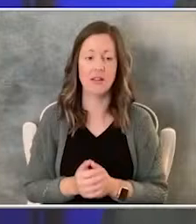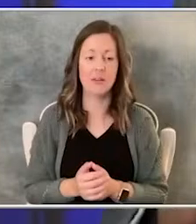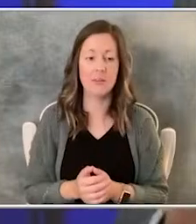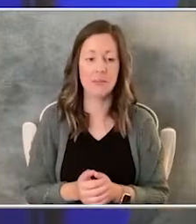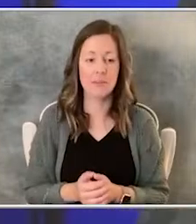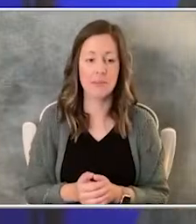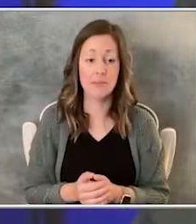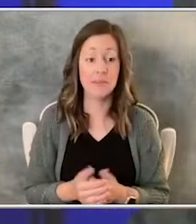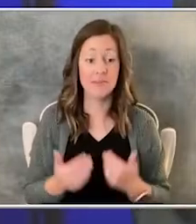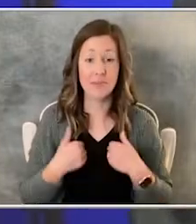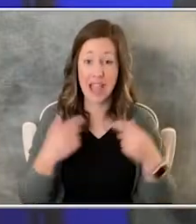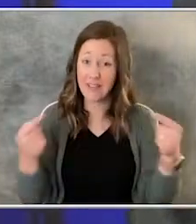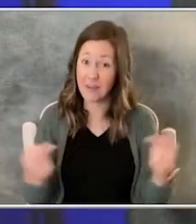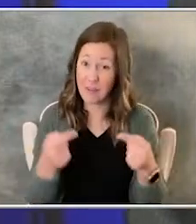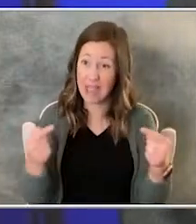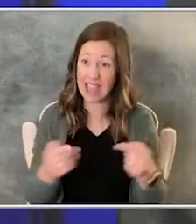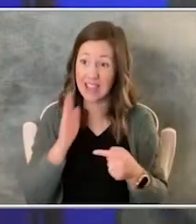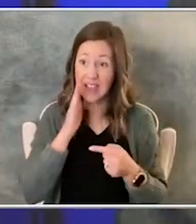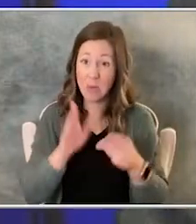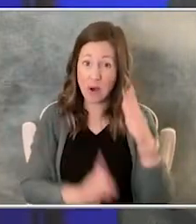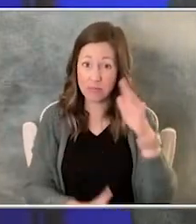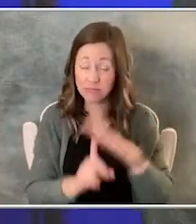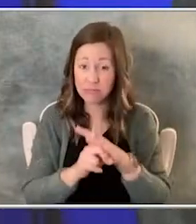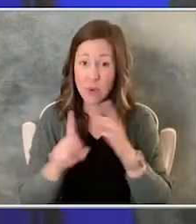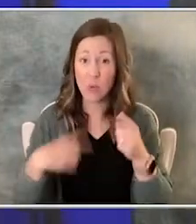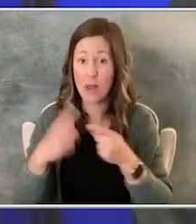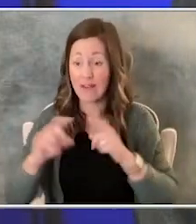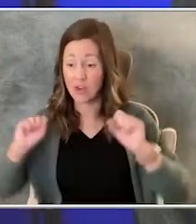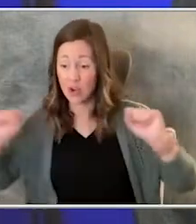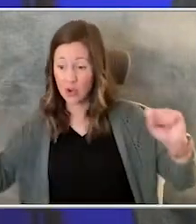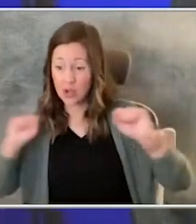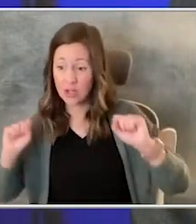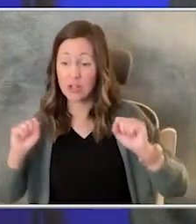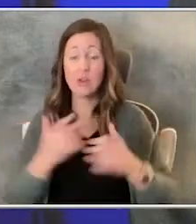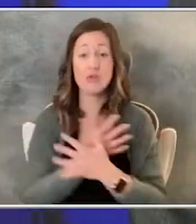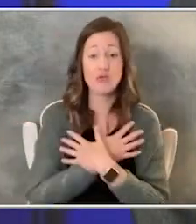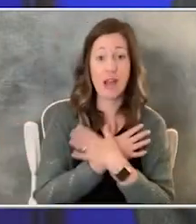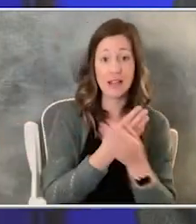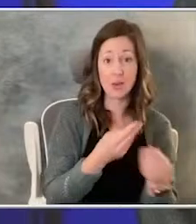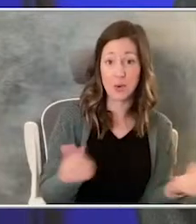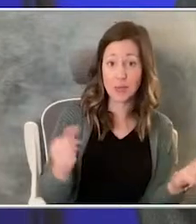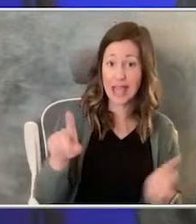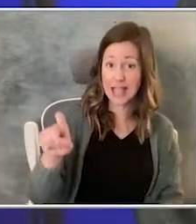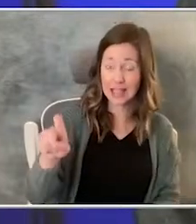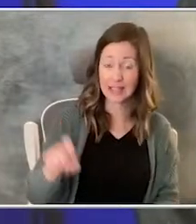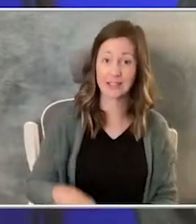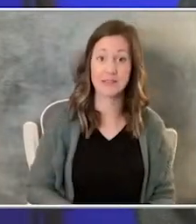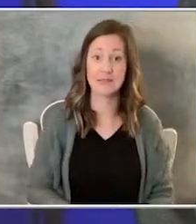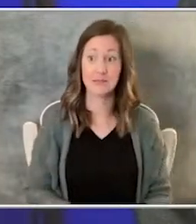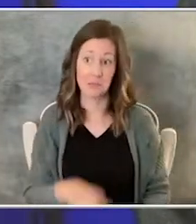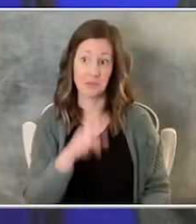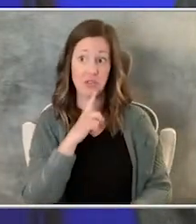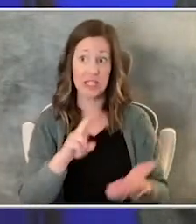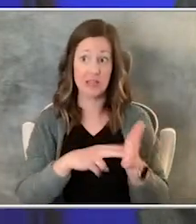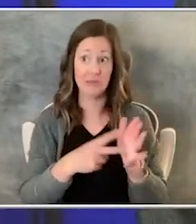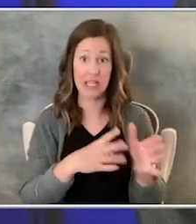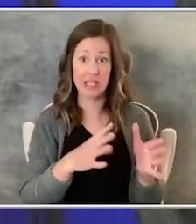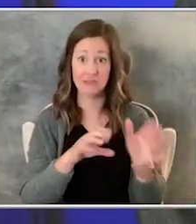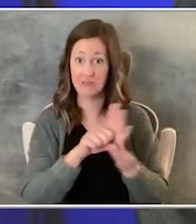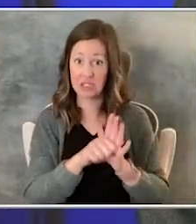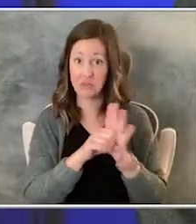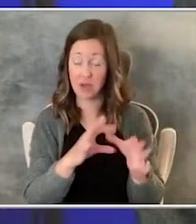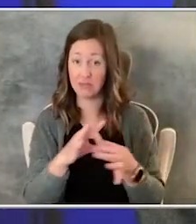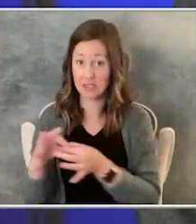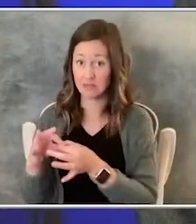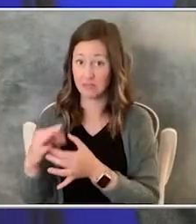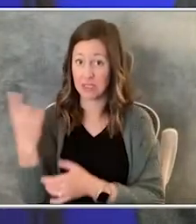metabolize those like others. And it's a genetic thing, and there's a certain percent of the population that has or